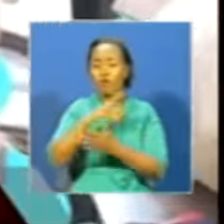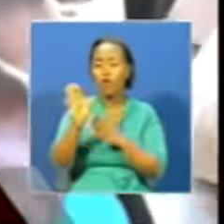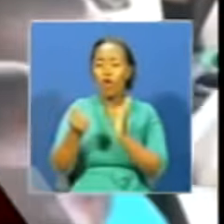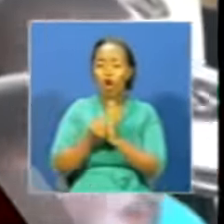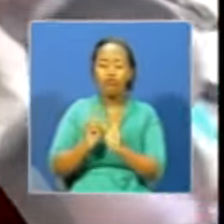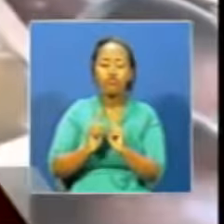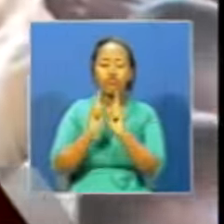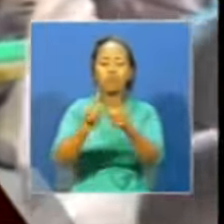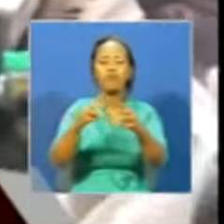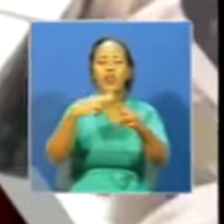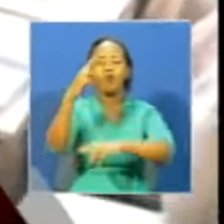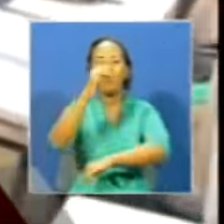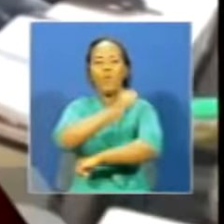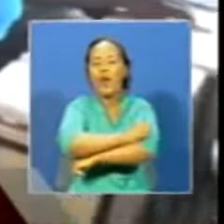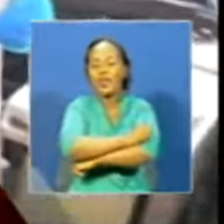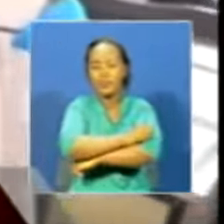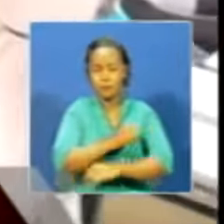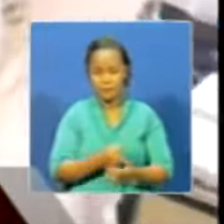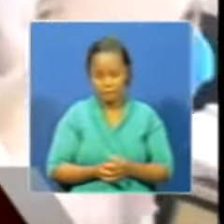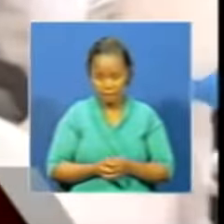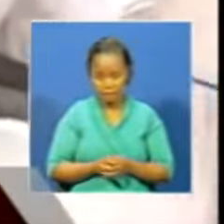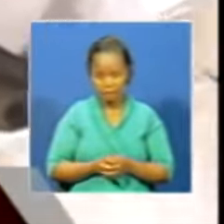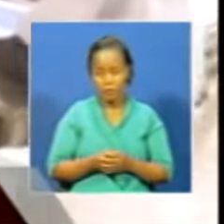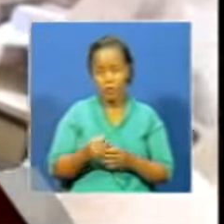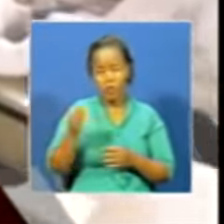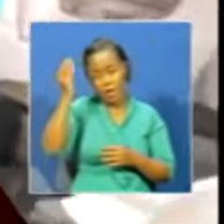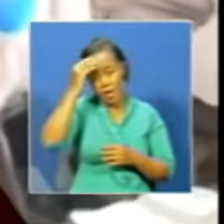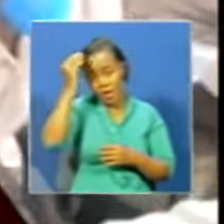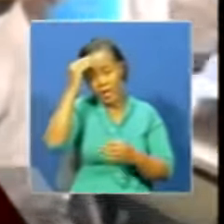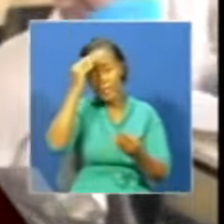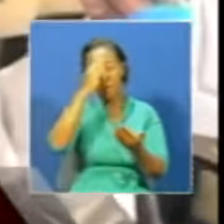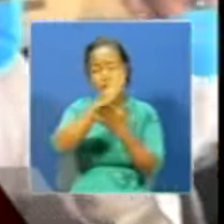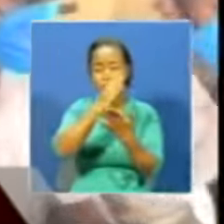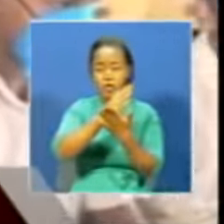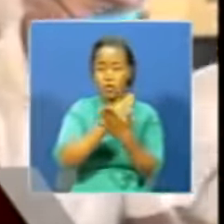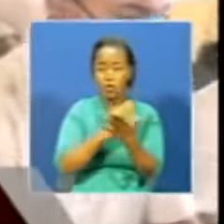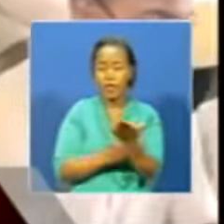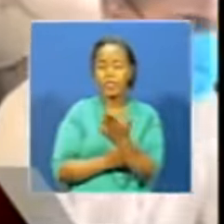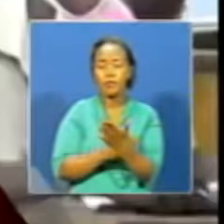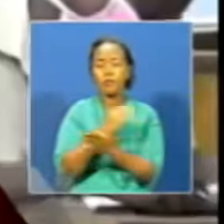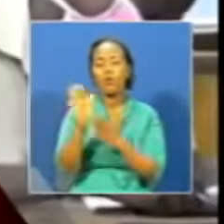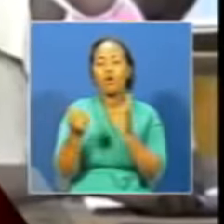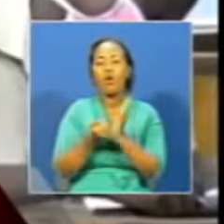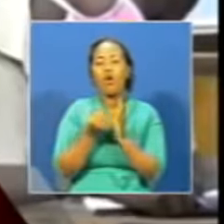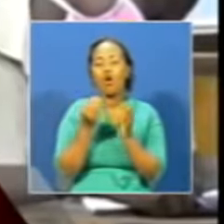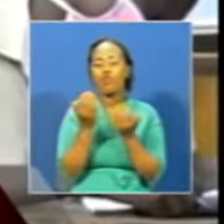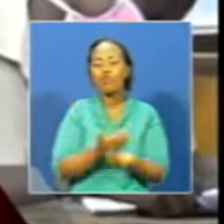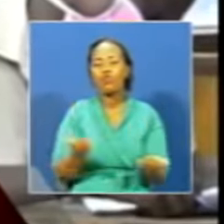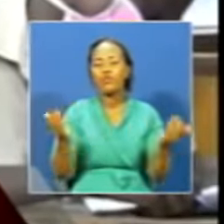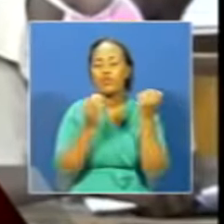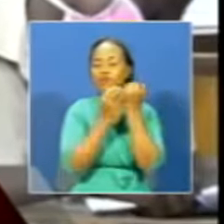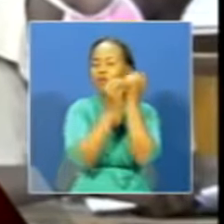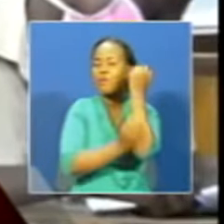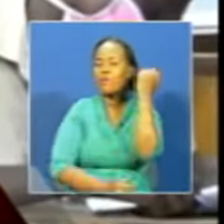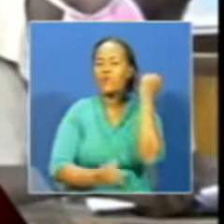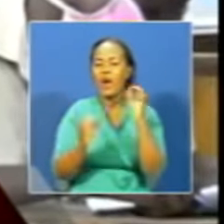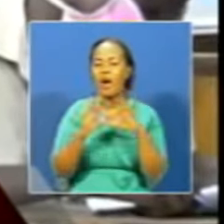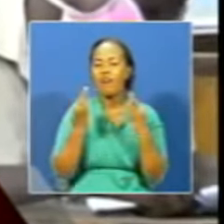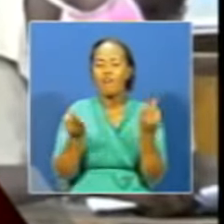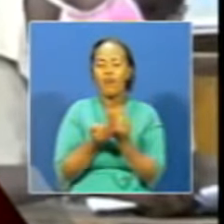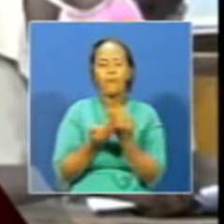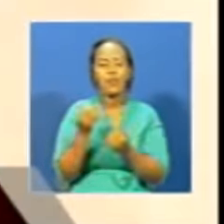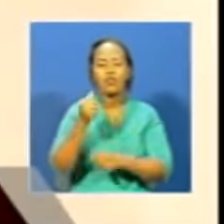students. Through the Elimu Scholarship that 9,000 needy students across the country will have their secondary school fees paid for by the